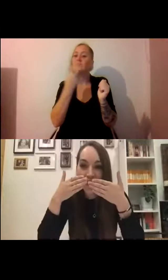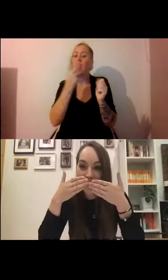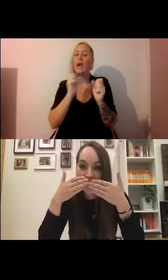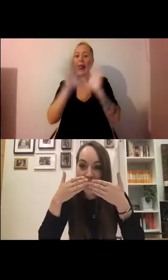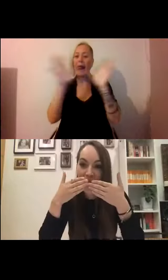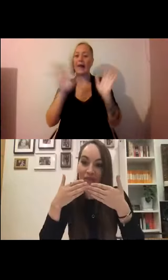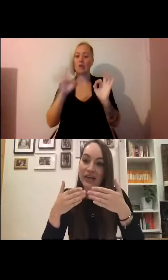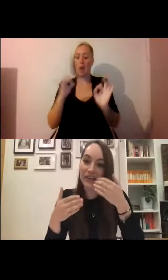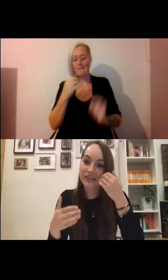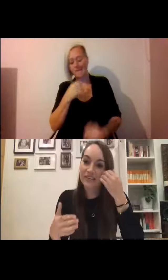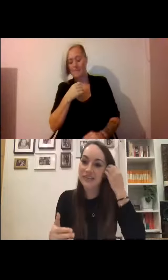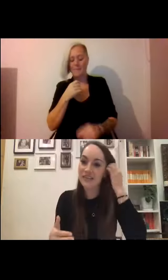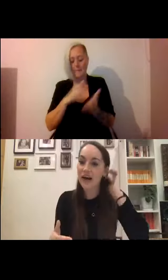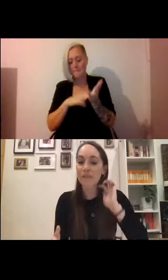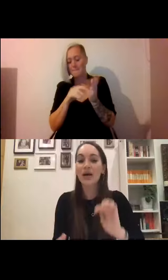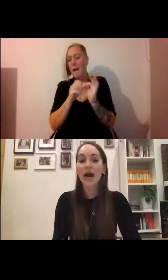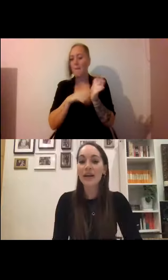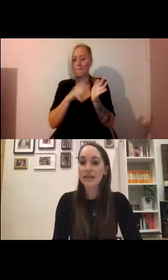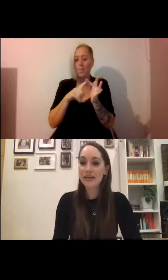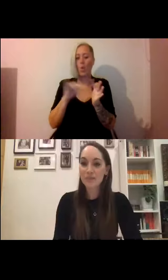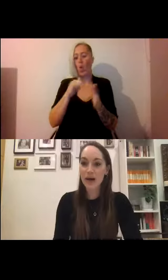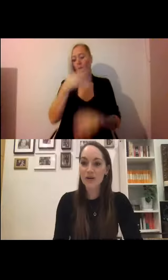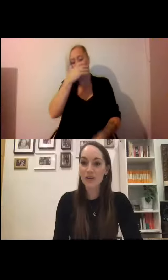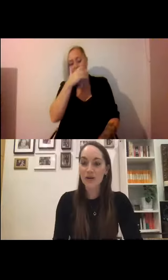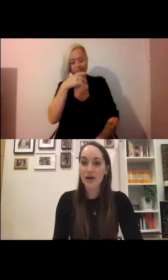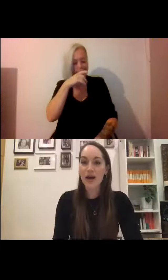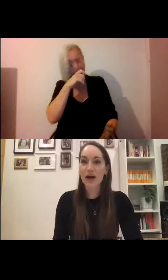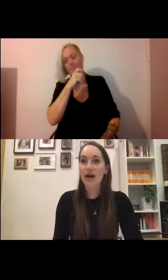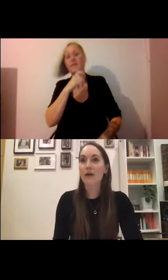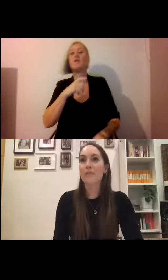don't cover your mouth like this, and think about